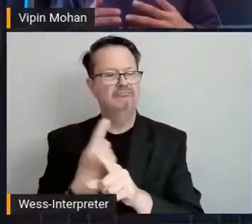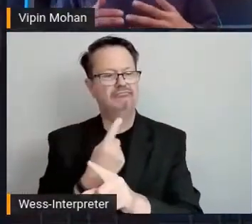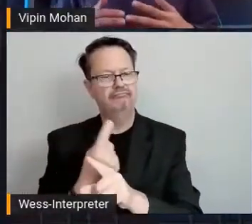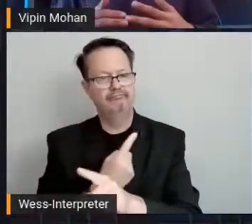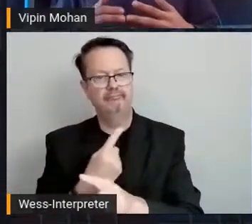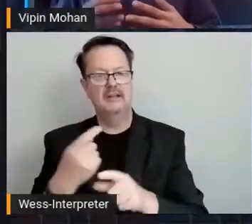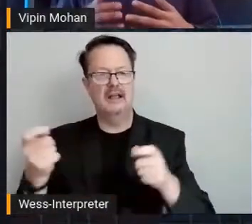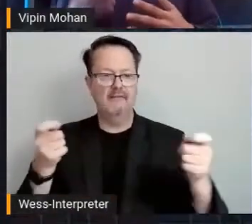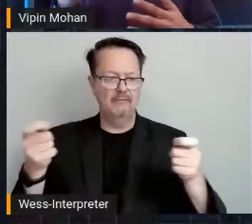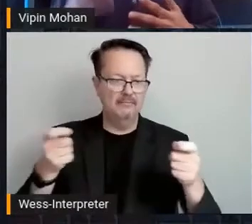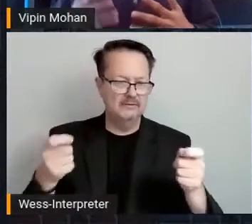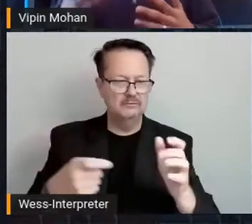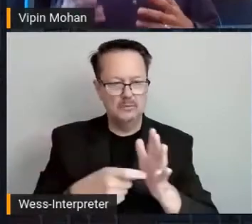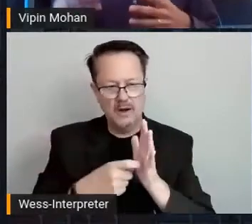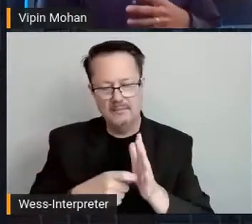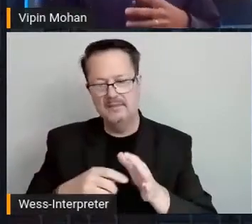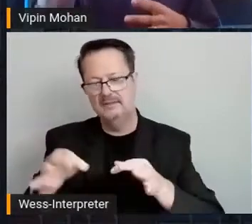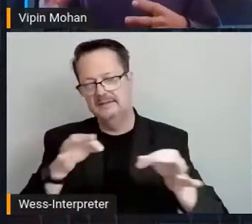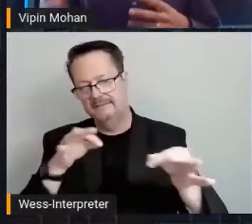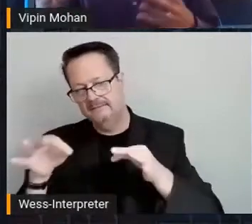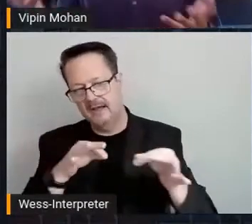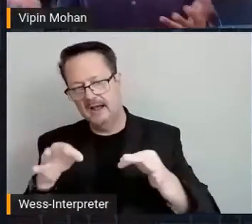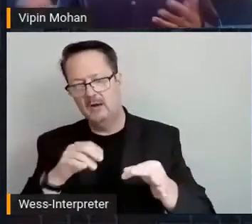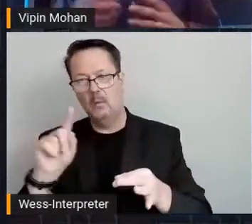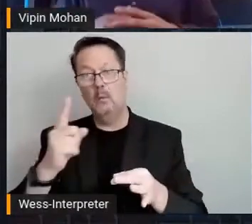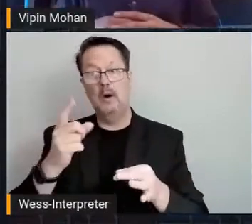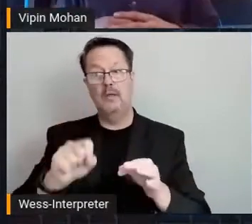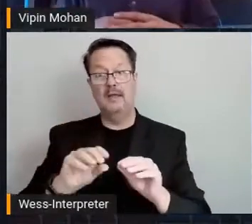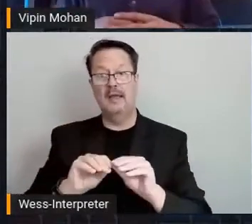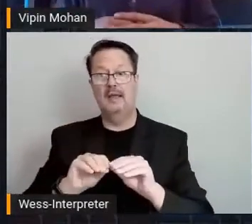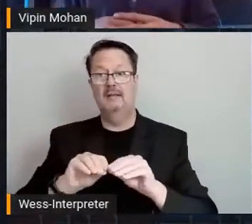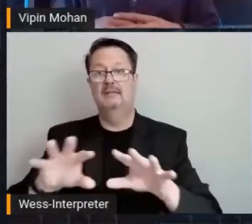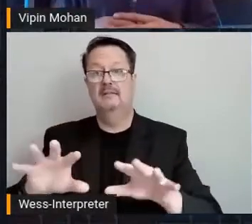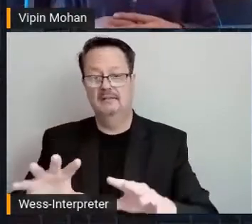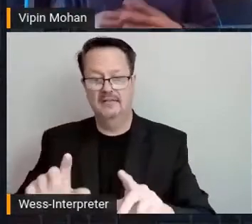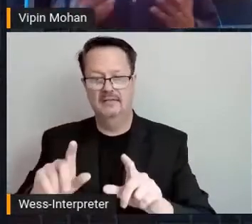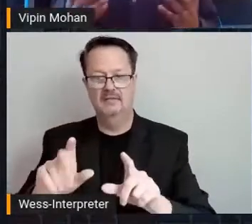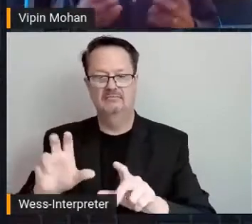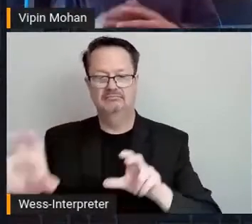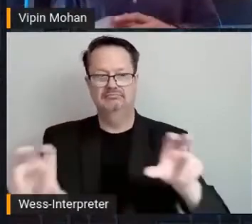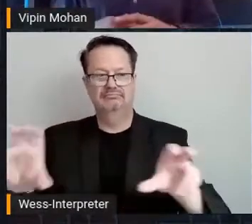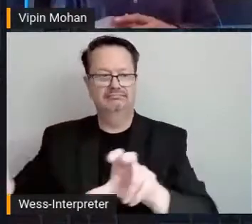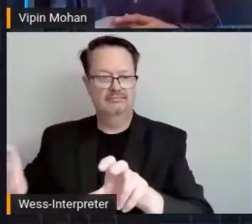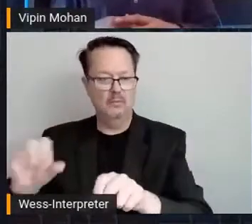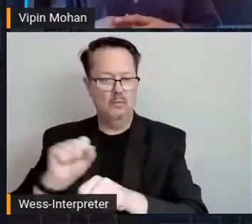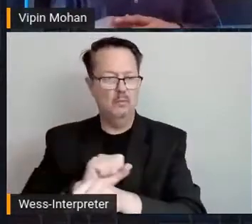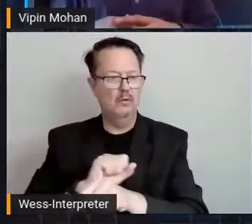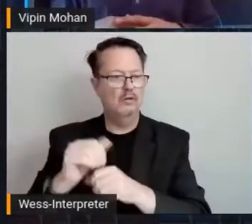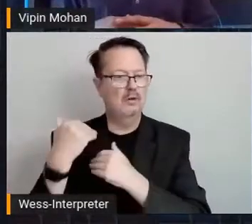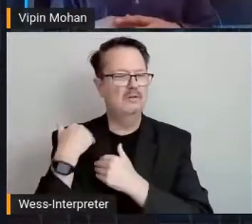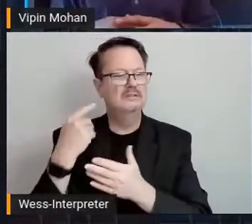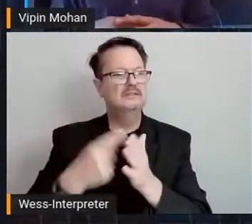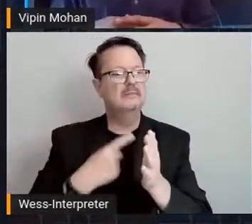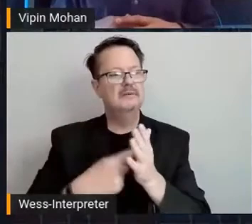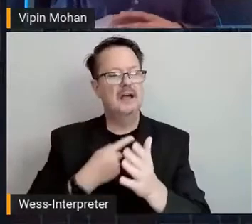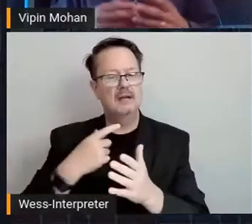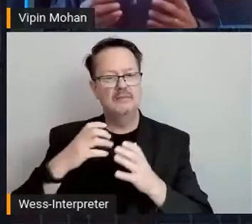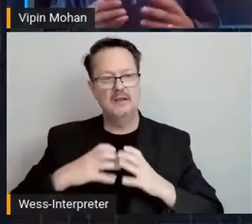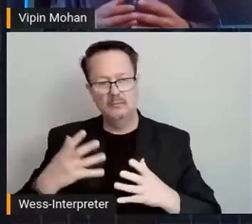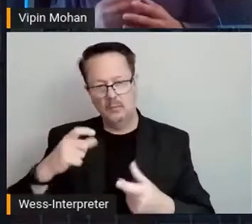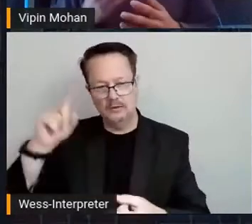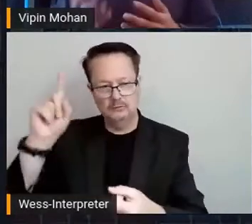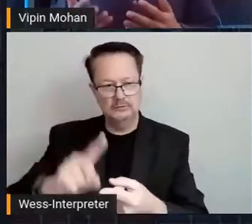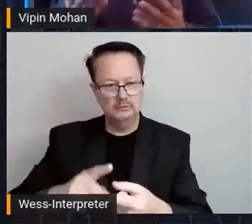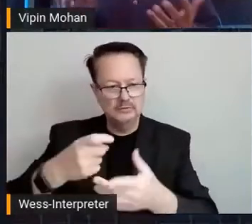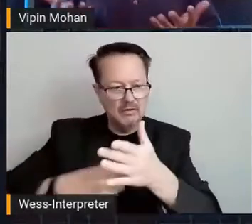governance requirements sometimes that define where they can actually deploy their Kubernetes workloads. Sometimes customers are looking to reduce costs, or